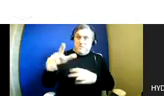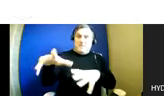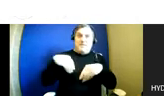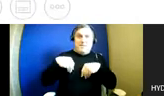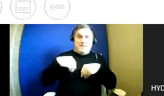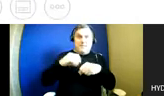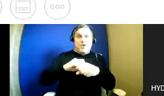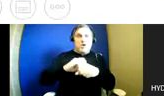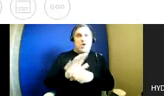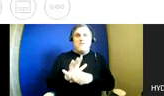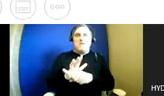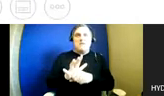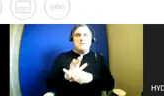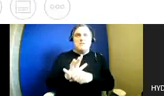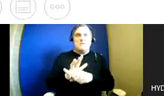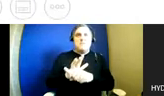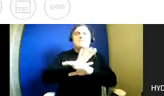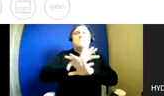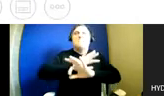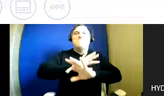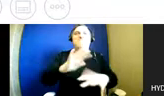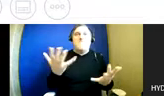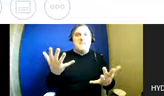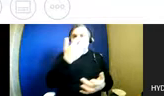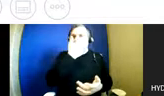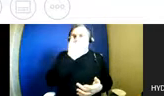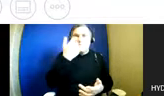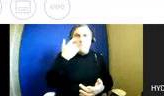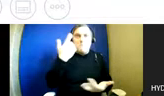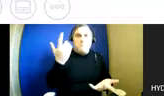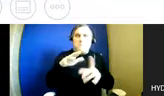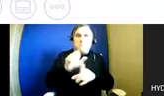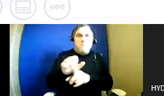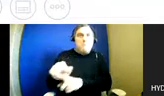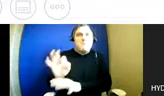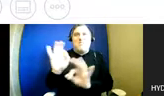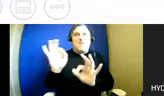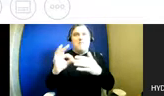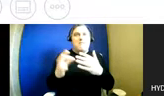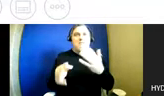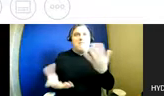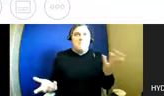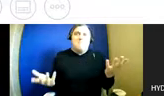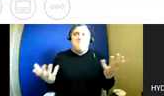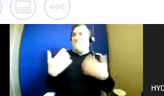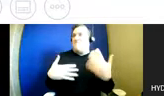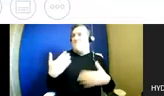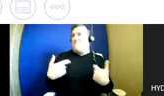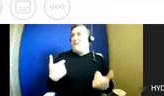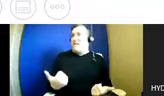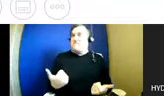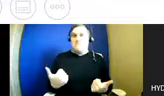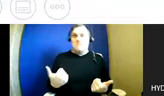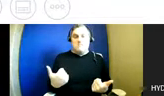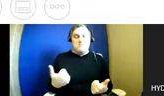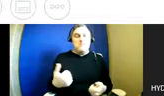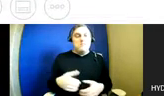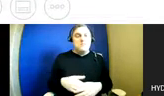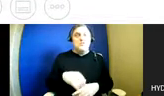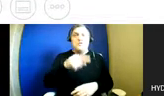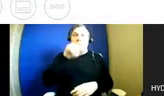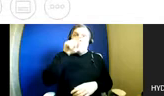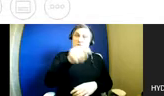COVID don't display symptoms. So again, the numbers that we've got are based